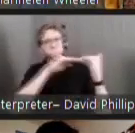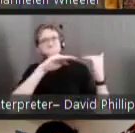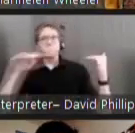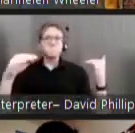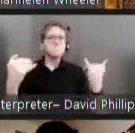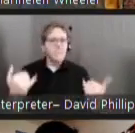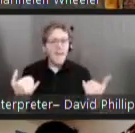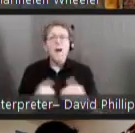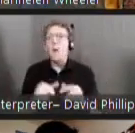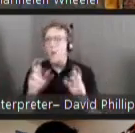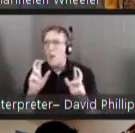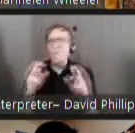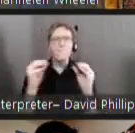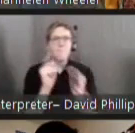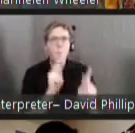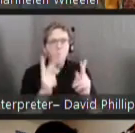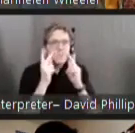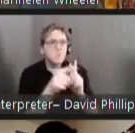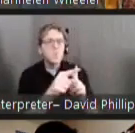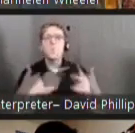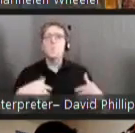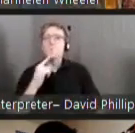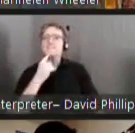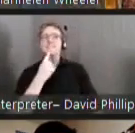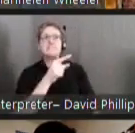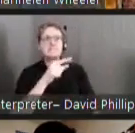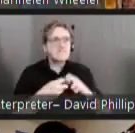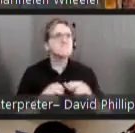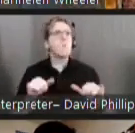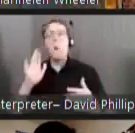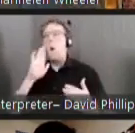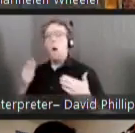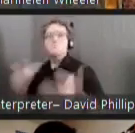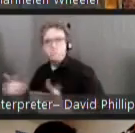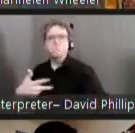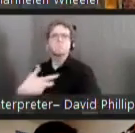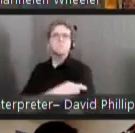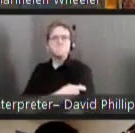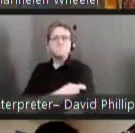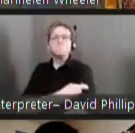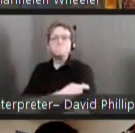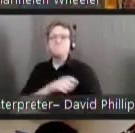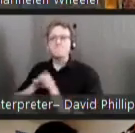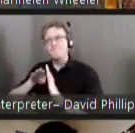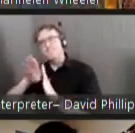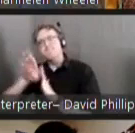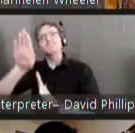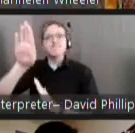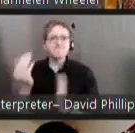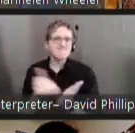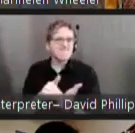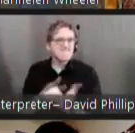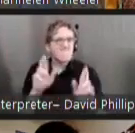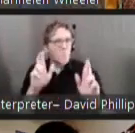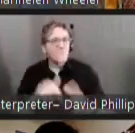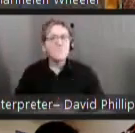more people are seeing that this is a real serious problem again, and still with us, that those vaccinations will continue to increase. When it